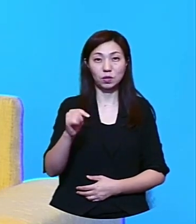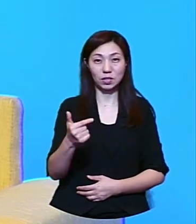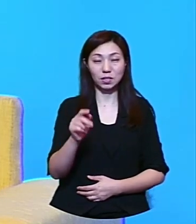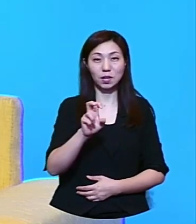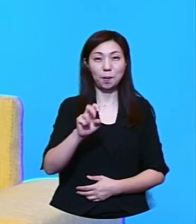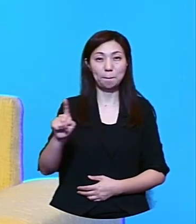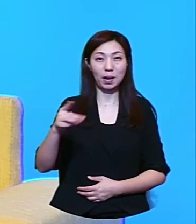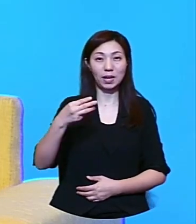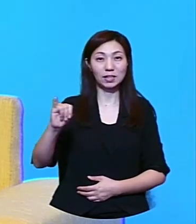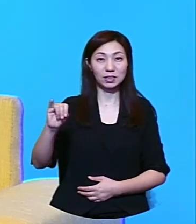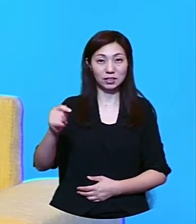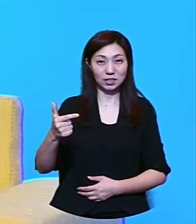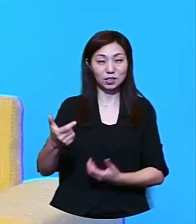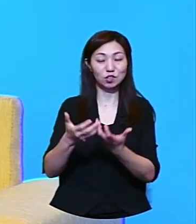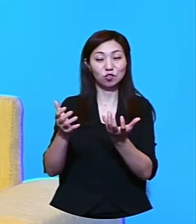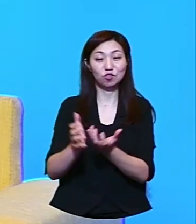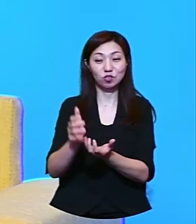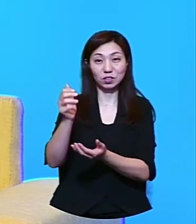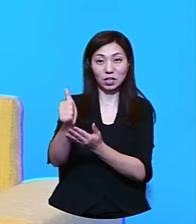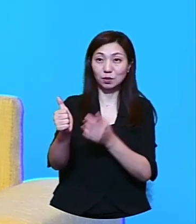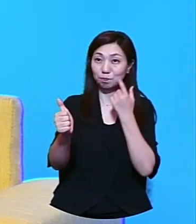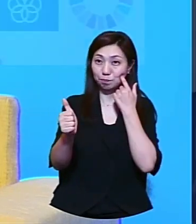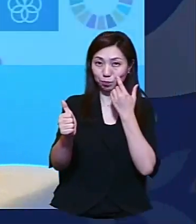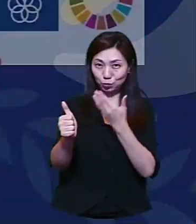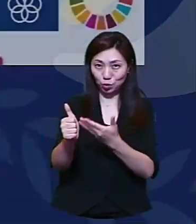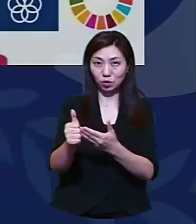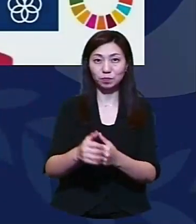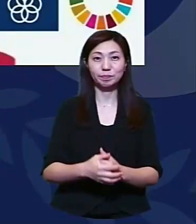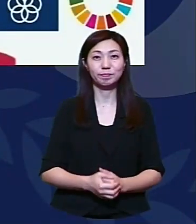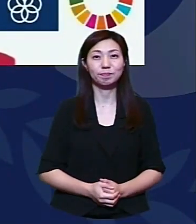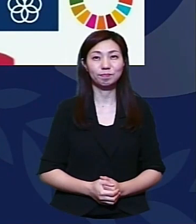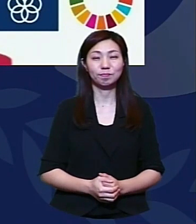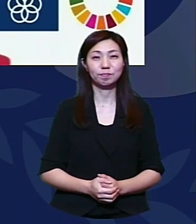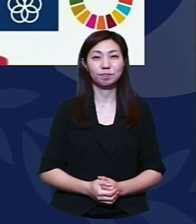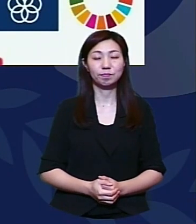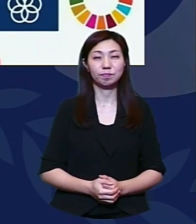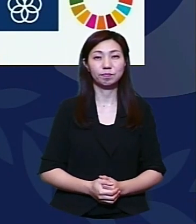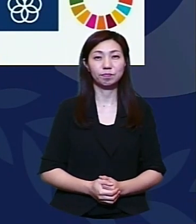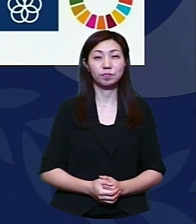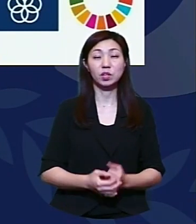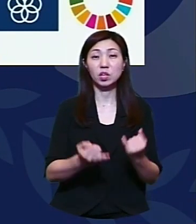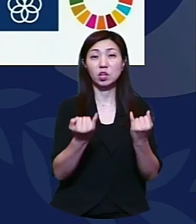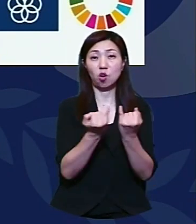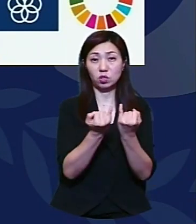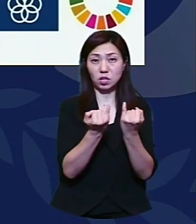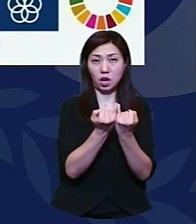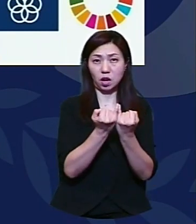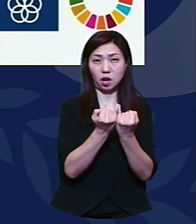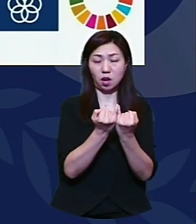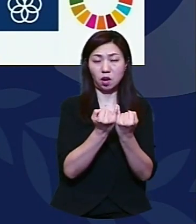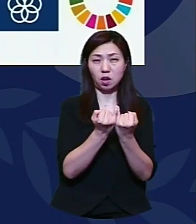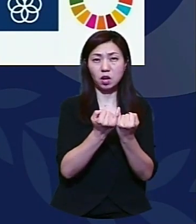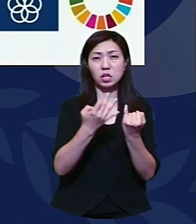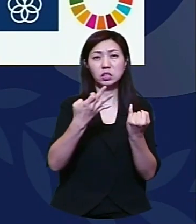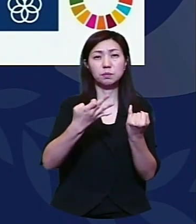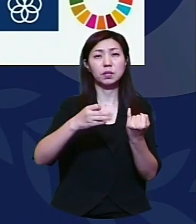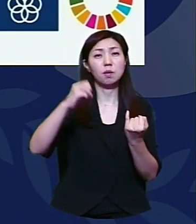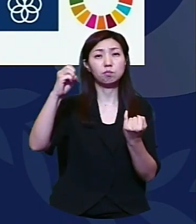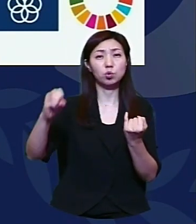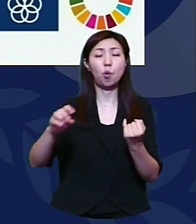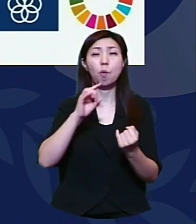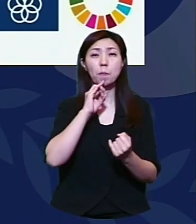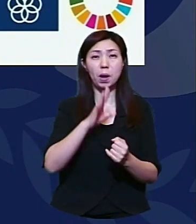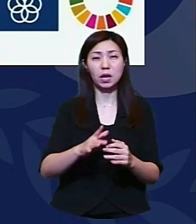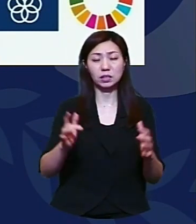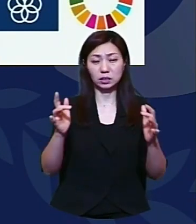The 14%, only 14% of women have access to the internet at this